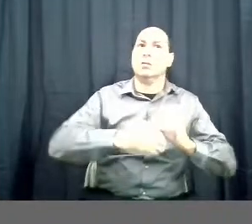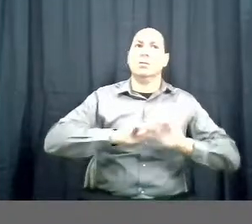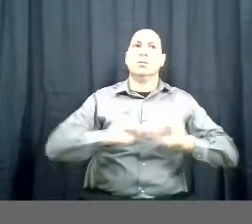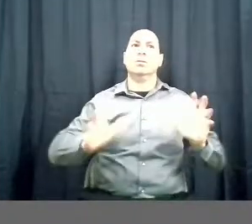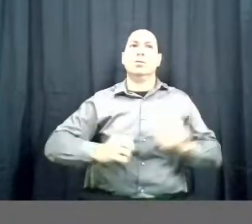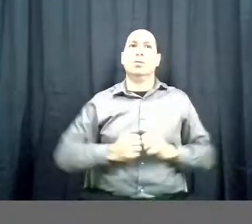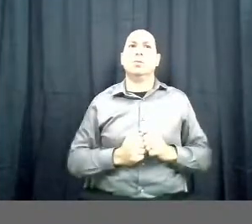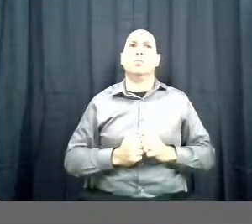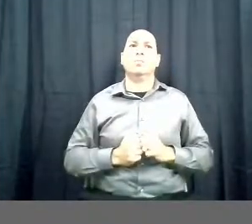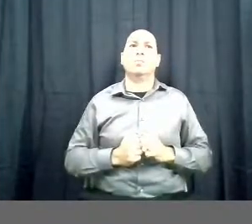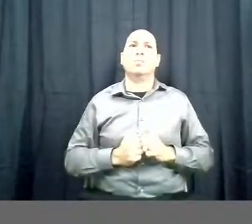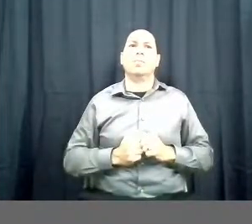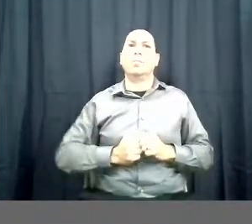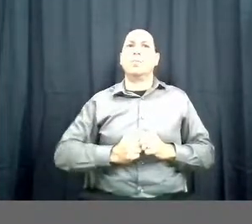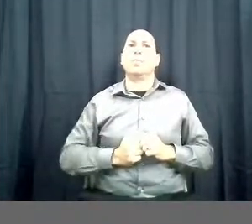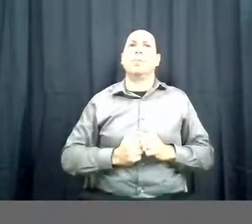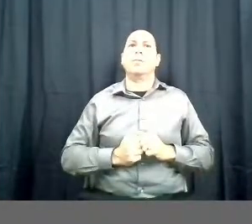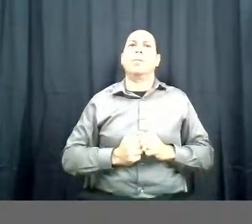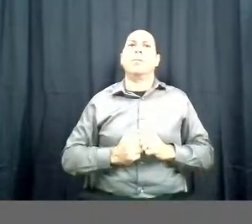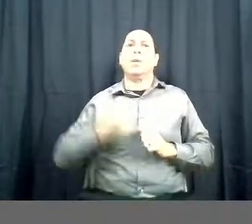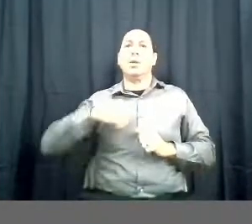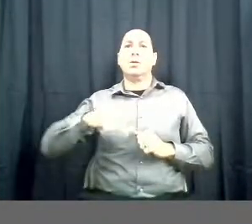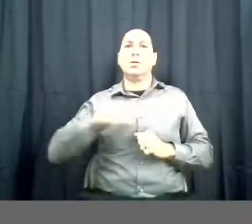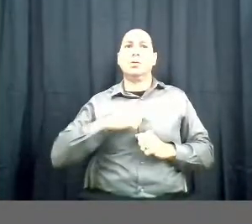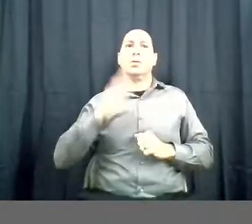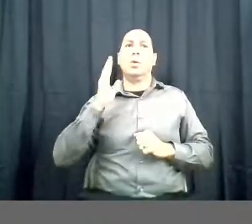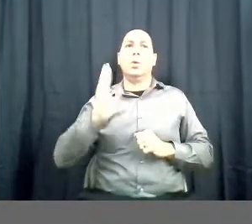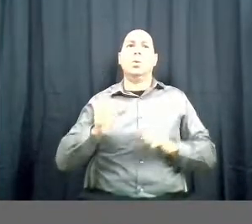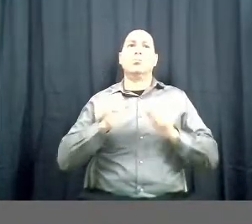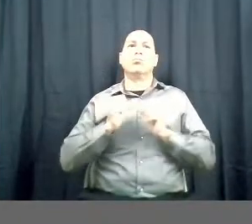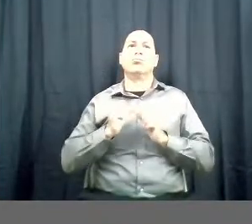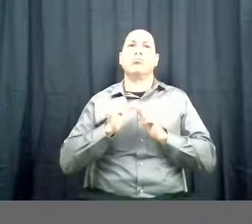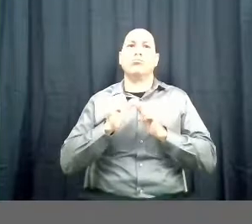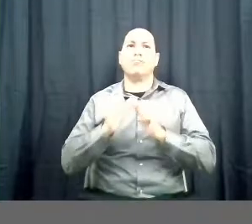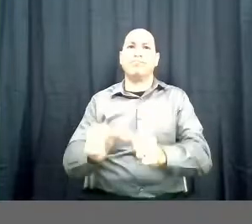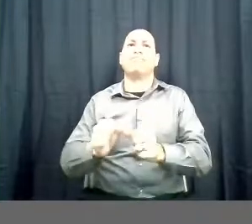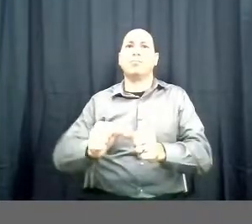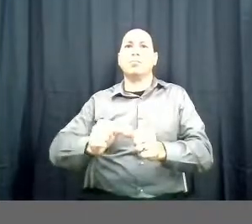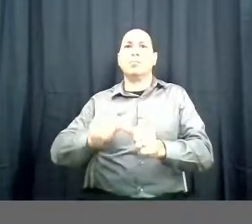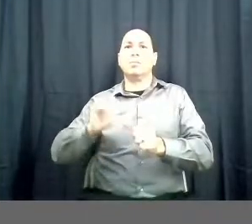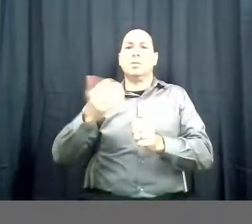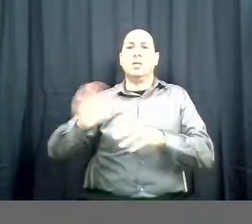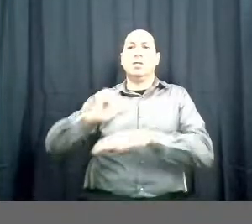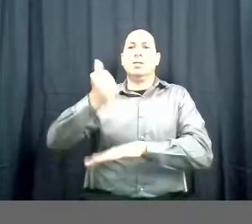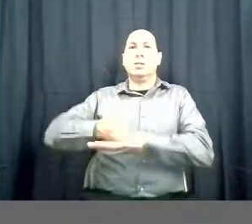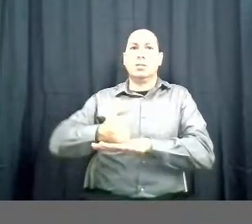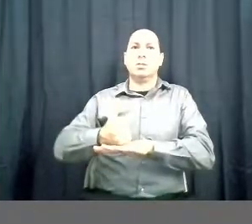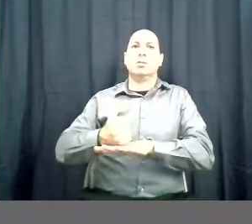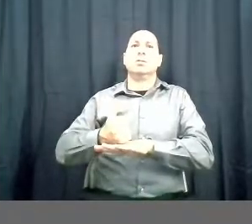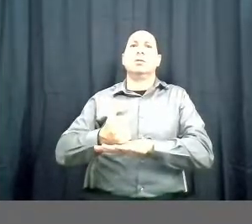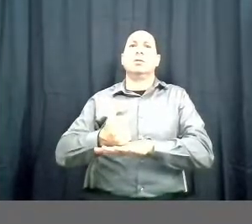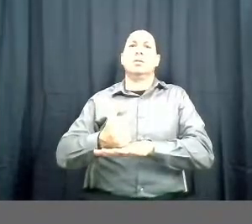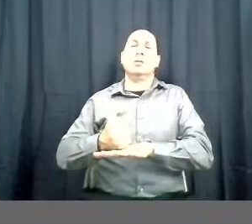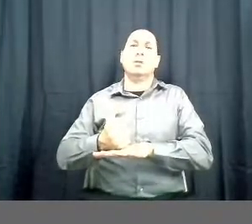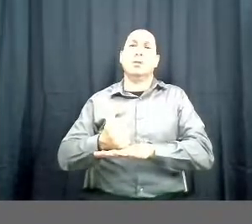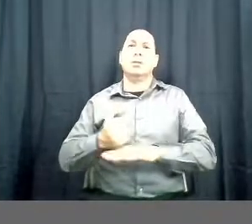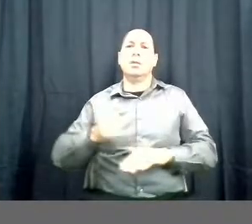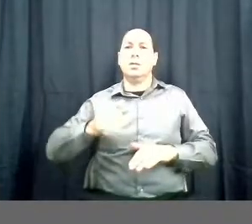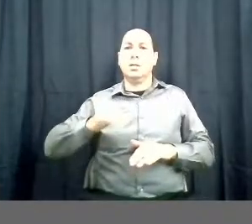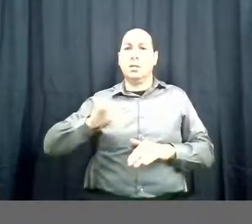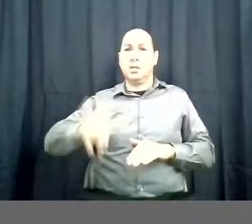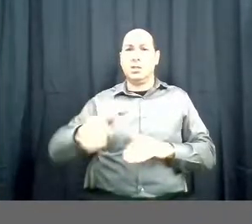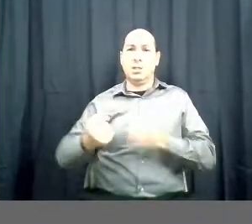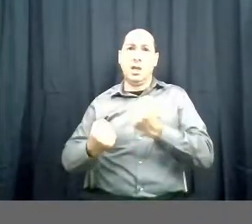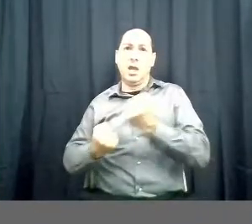level throughout the existing maturity profile. PRASA plans to use those annual savings to supplement their capital improvement